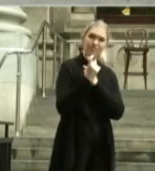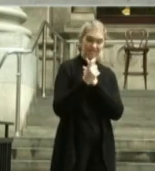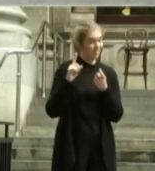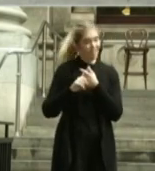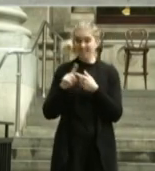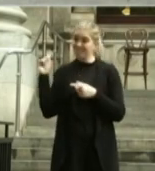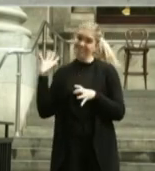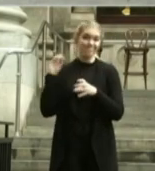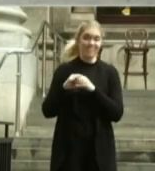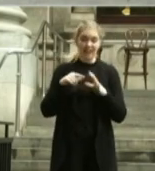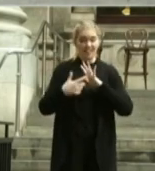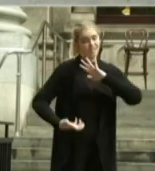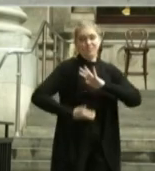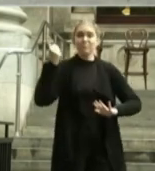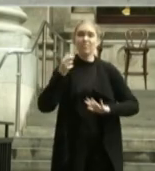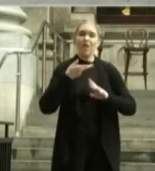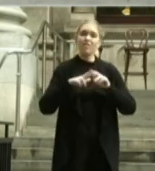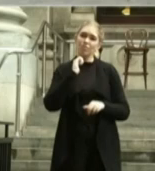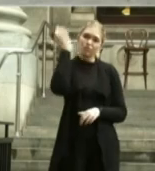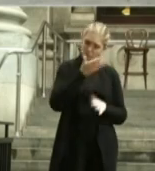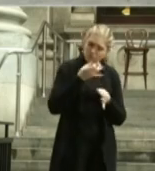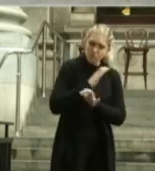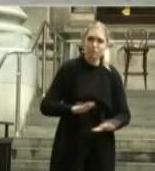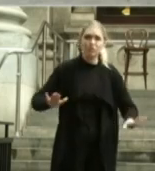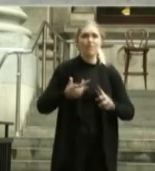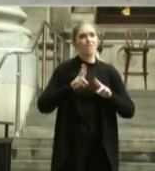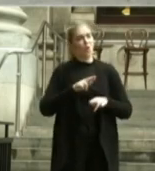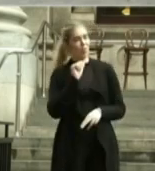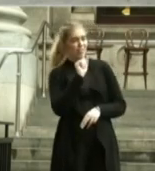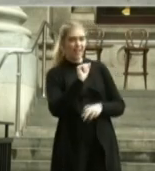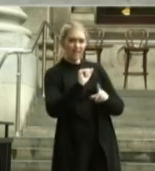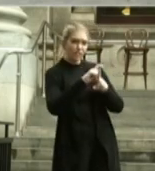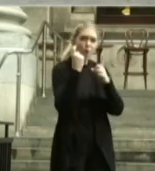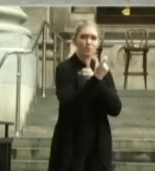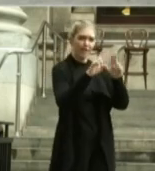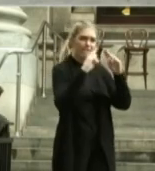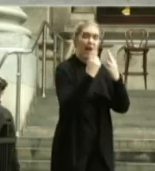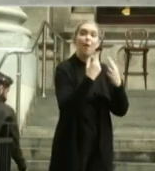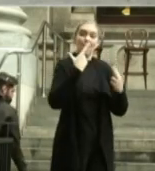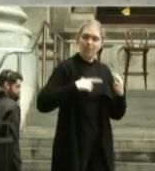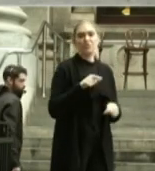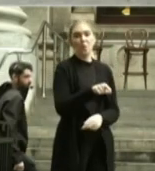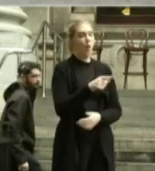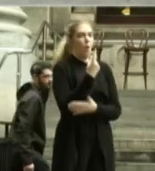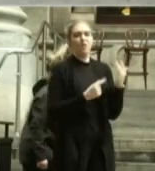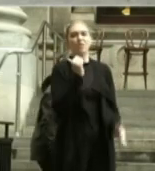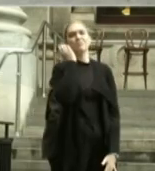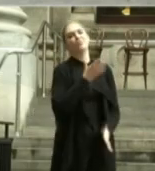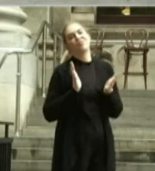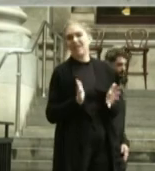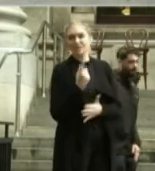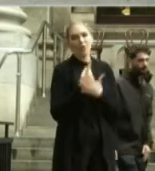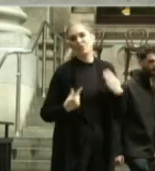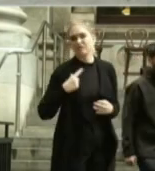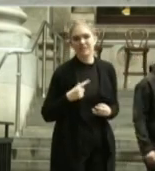of Aboriginal children from their families and from their culture for no other reason than being Aboriginal. Complicit